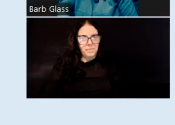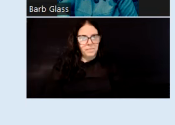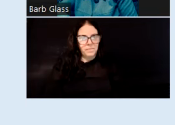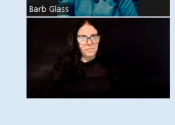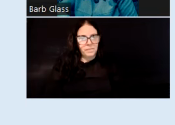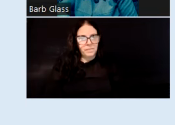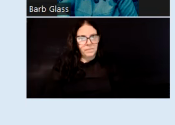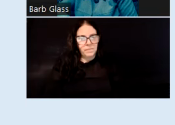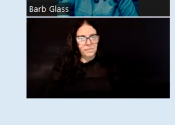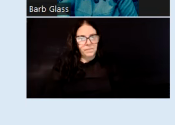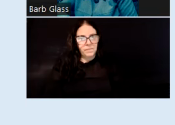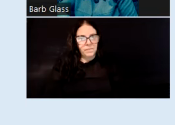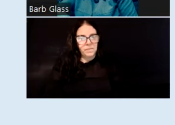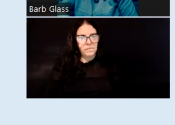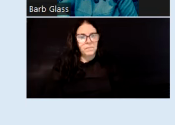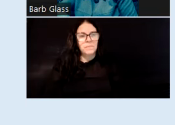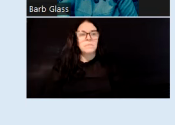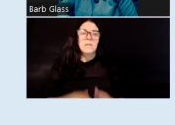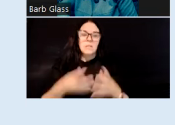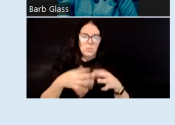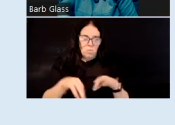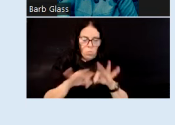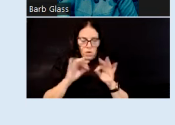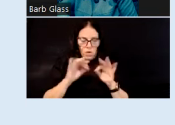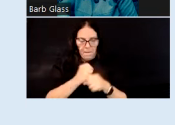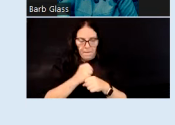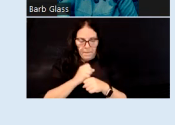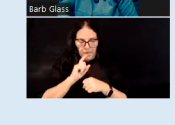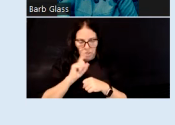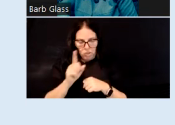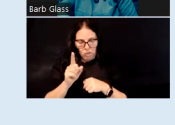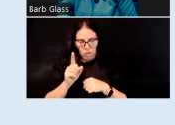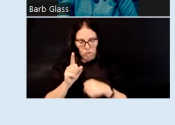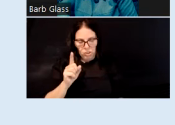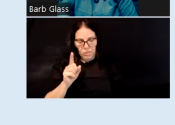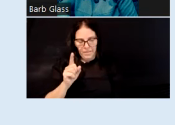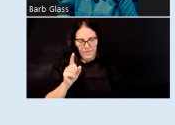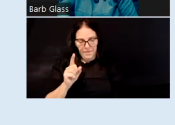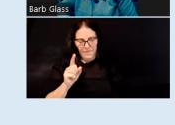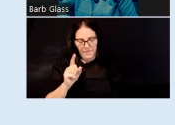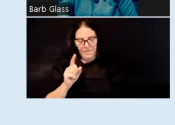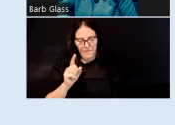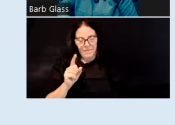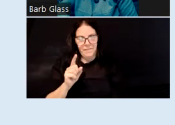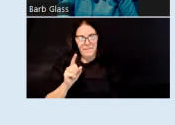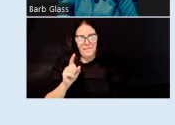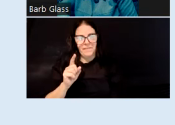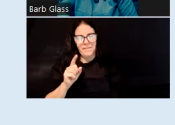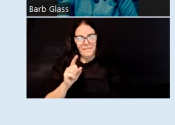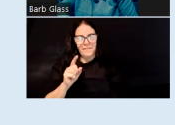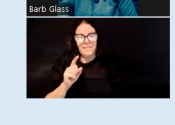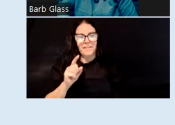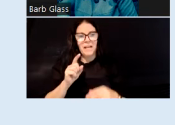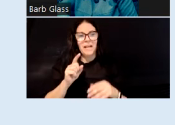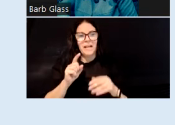It's important to make sure that this information is as accurate as possible, but also you have to respect the fact that